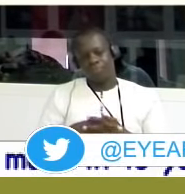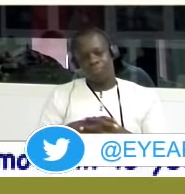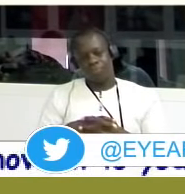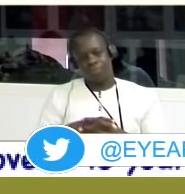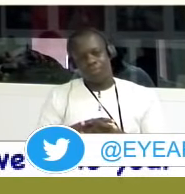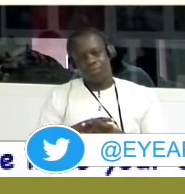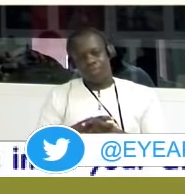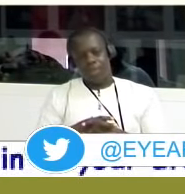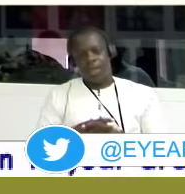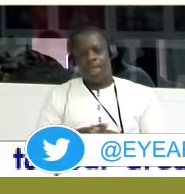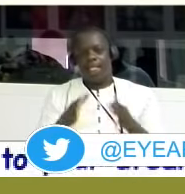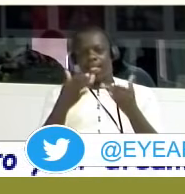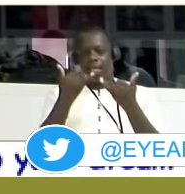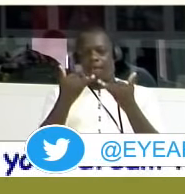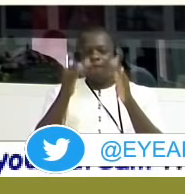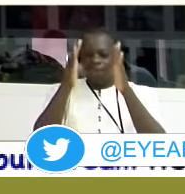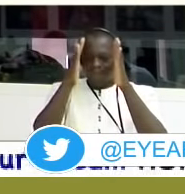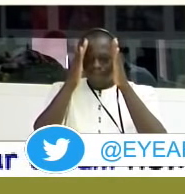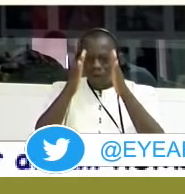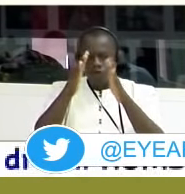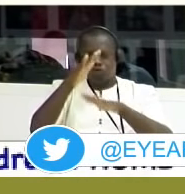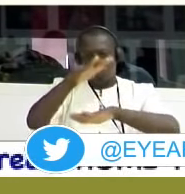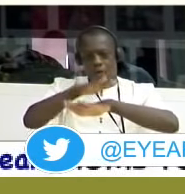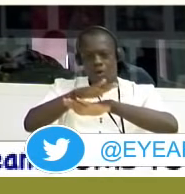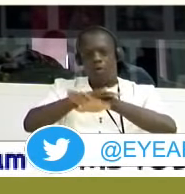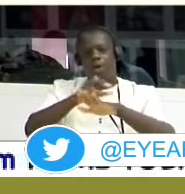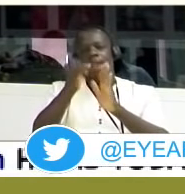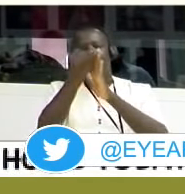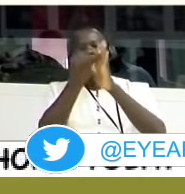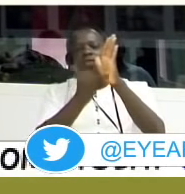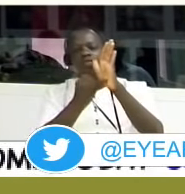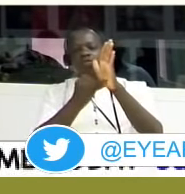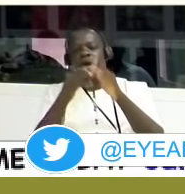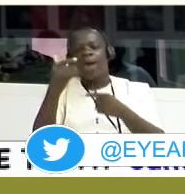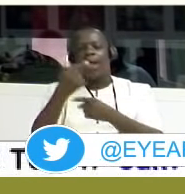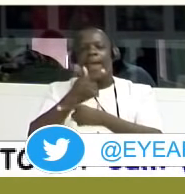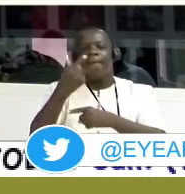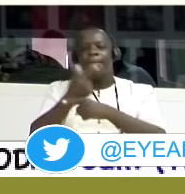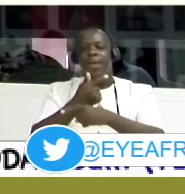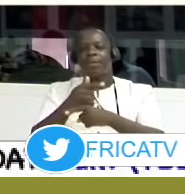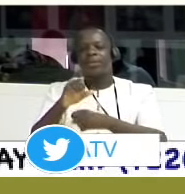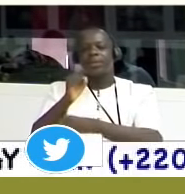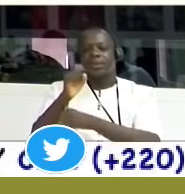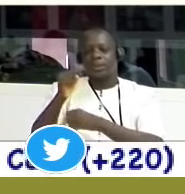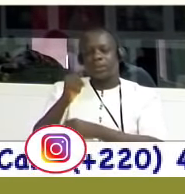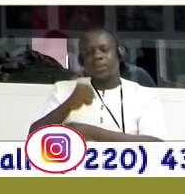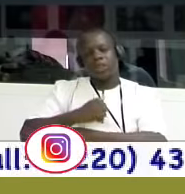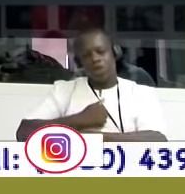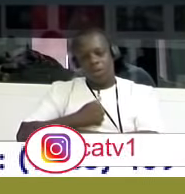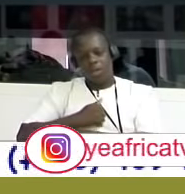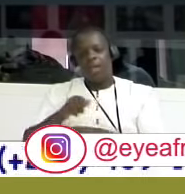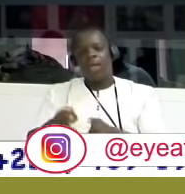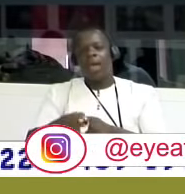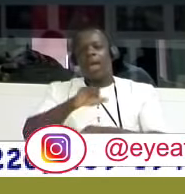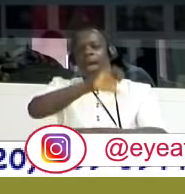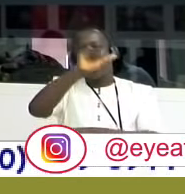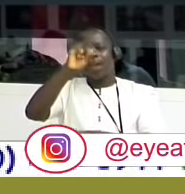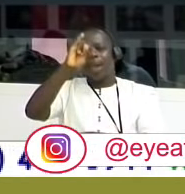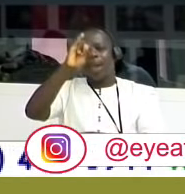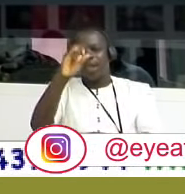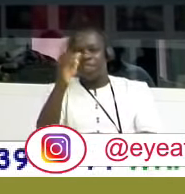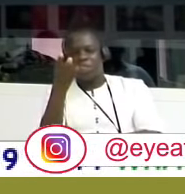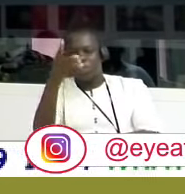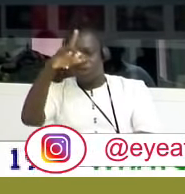So focusing still on the issue of internal security and the IGP reporting matters of internal security to